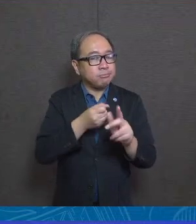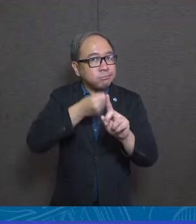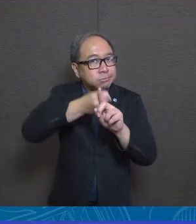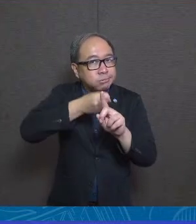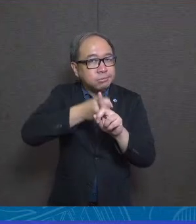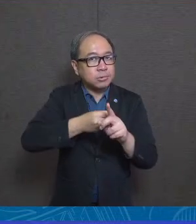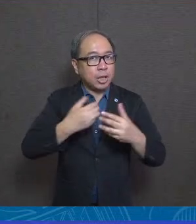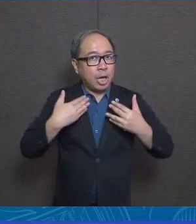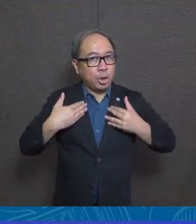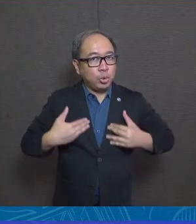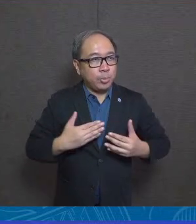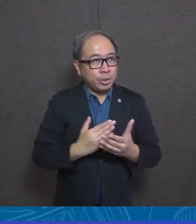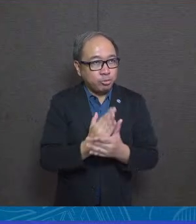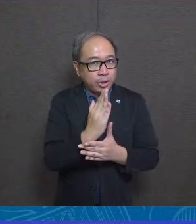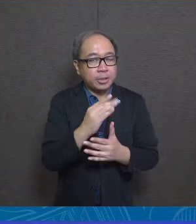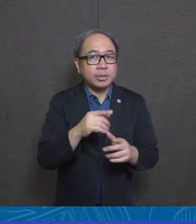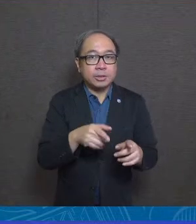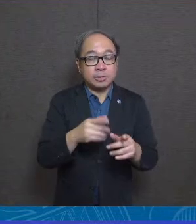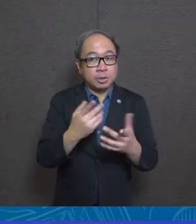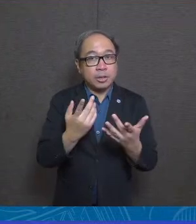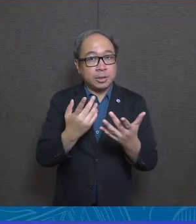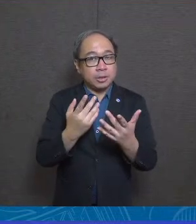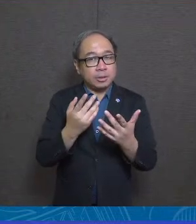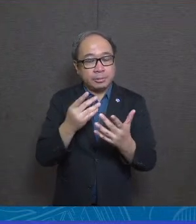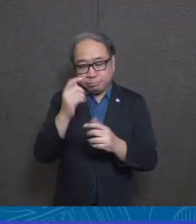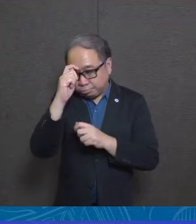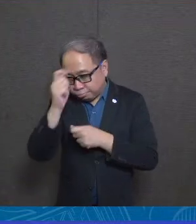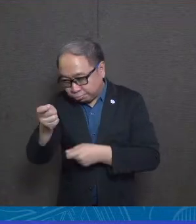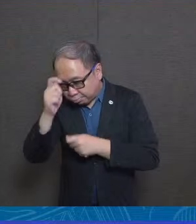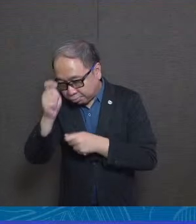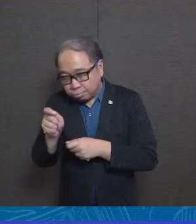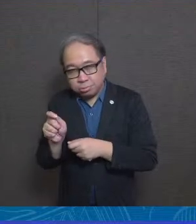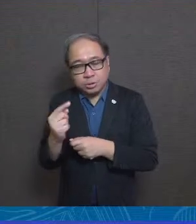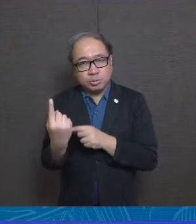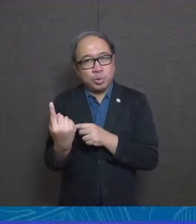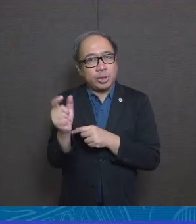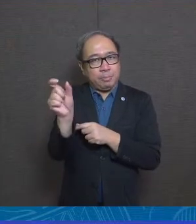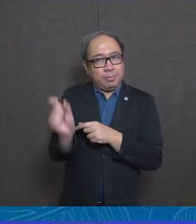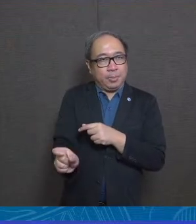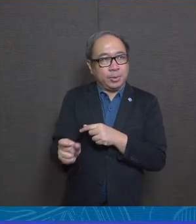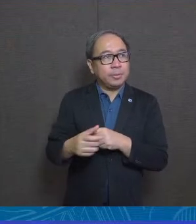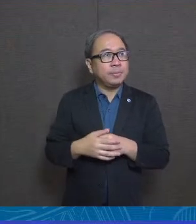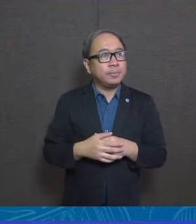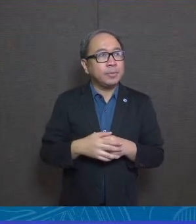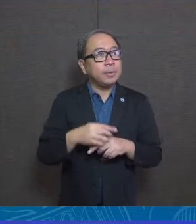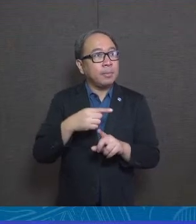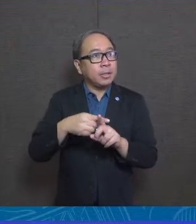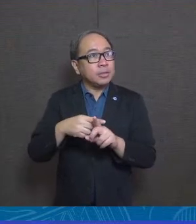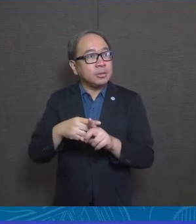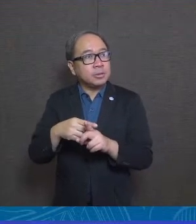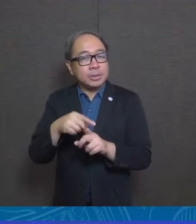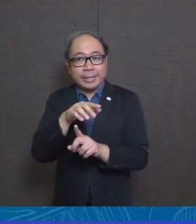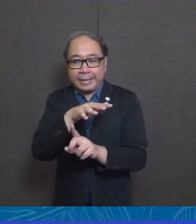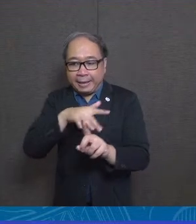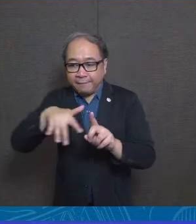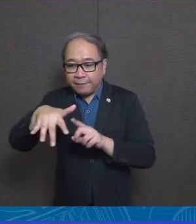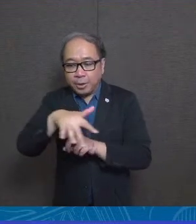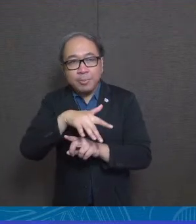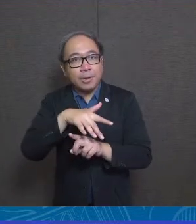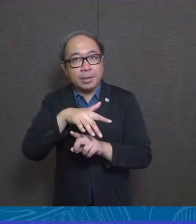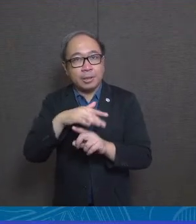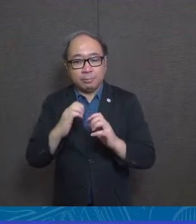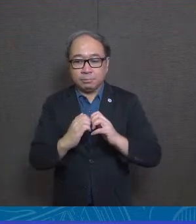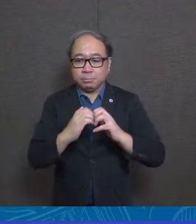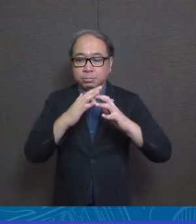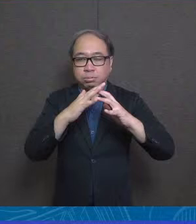freedom, and human dignity. There is also a value of environment and ecosystem flourishing, to be